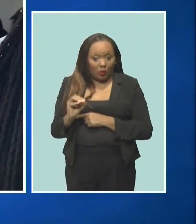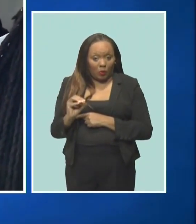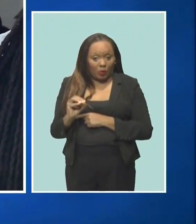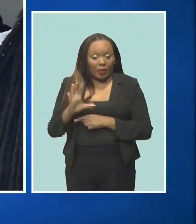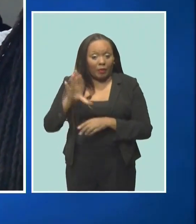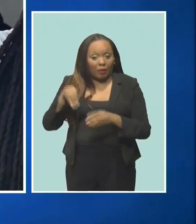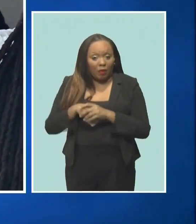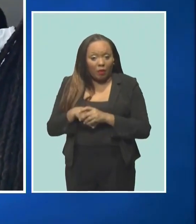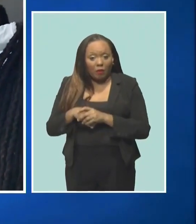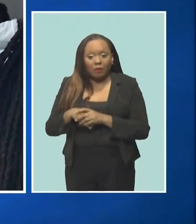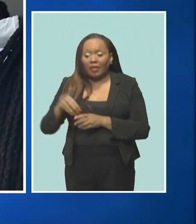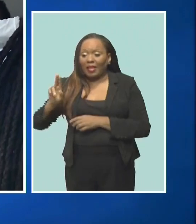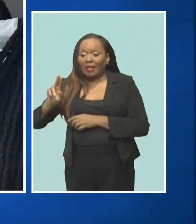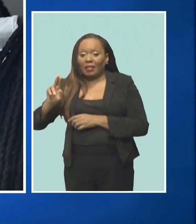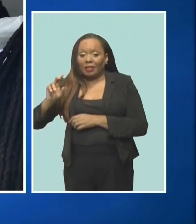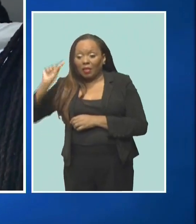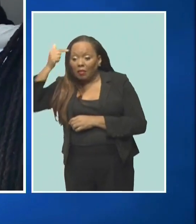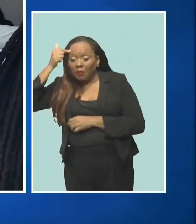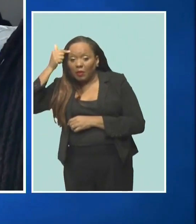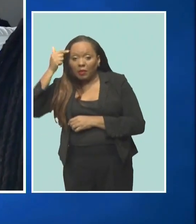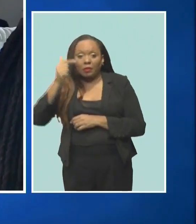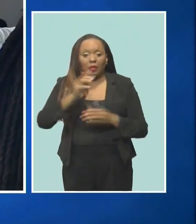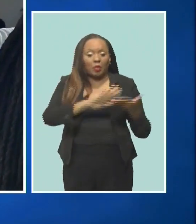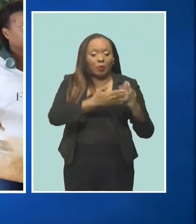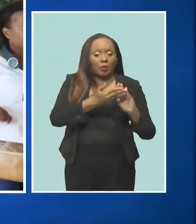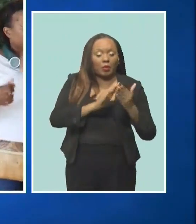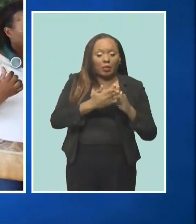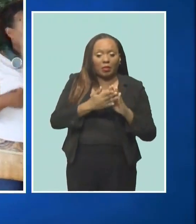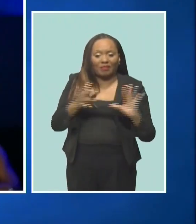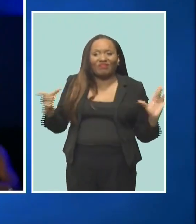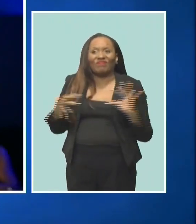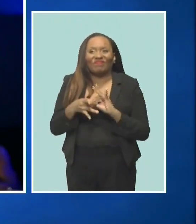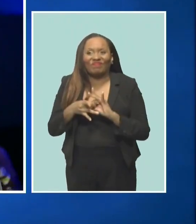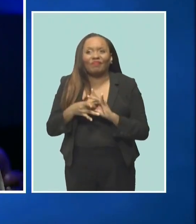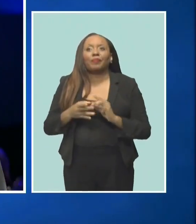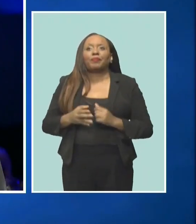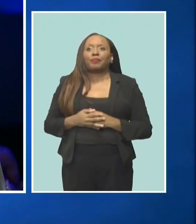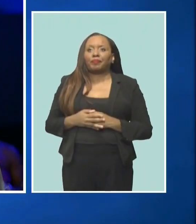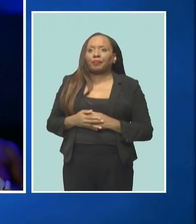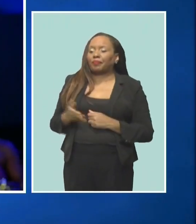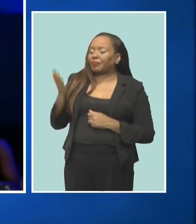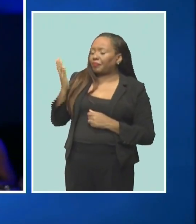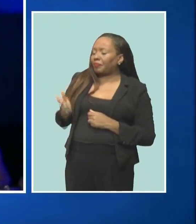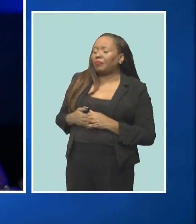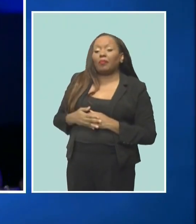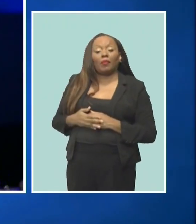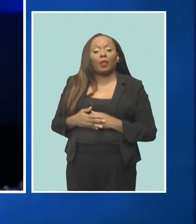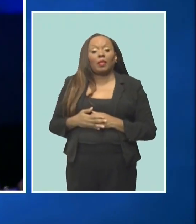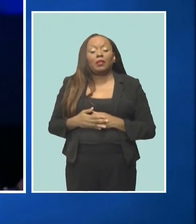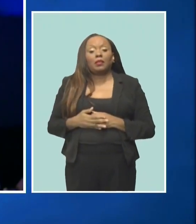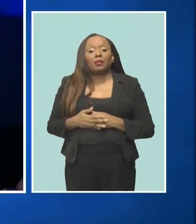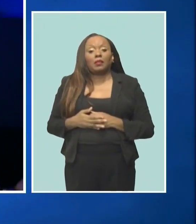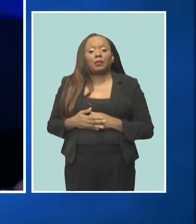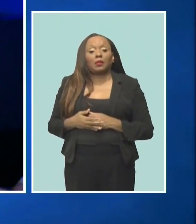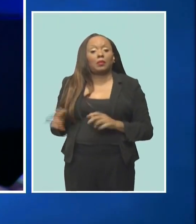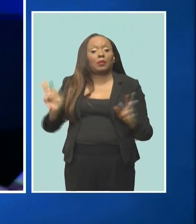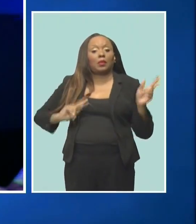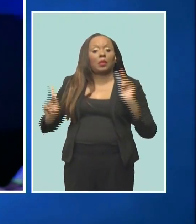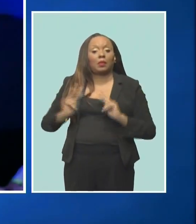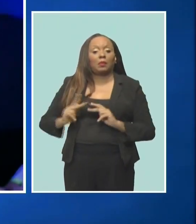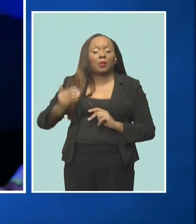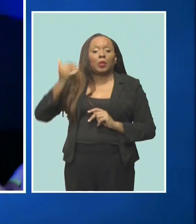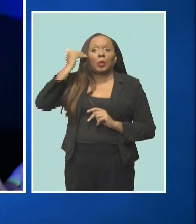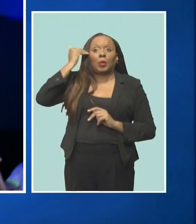between government and the community. They have first-hand knowledge of what is happening in the community. They have first-hand